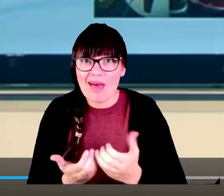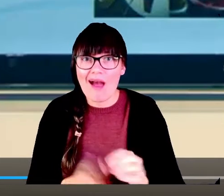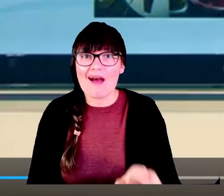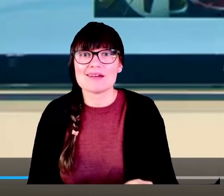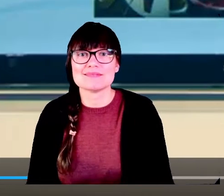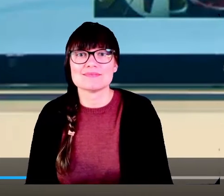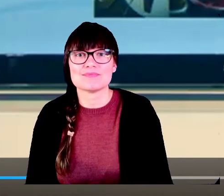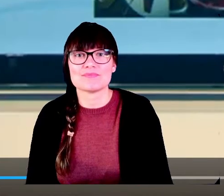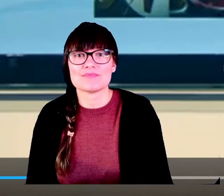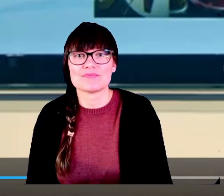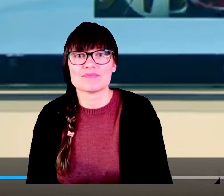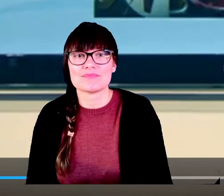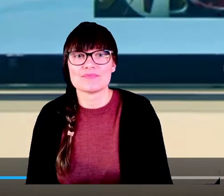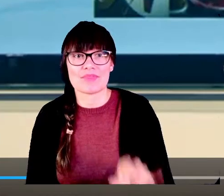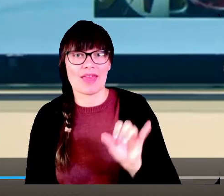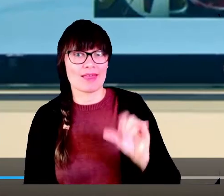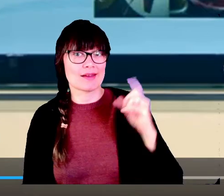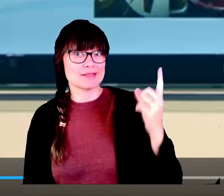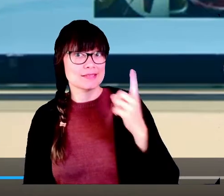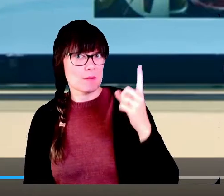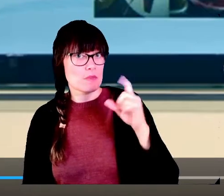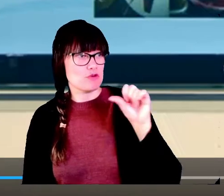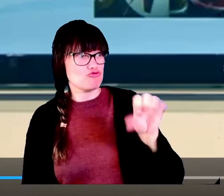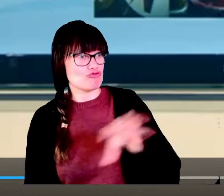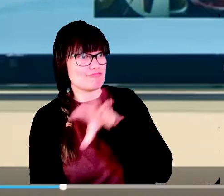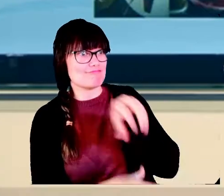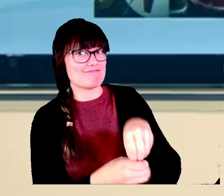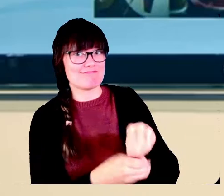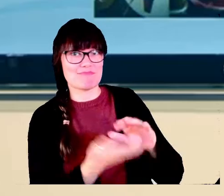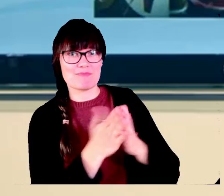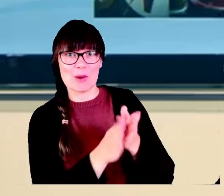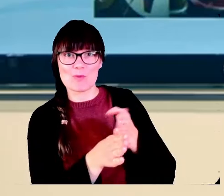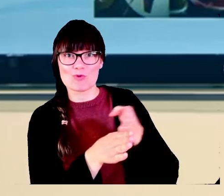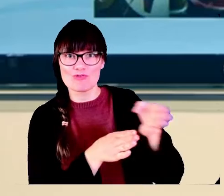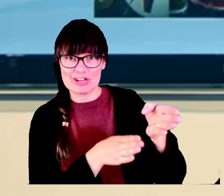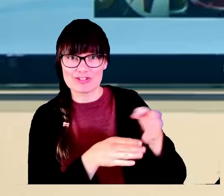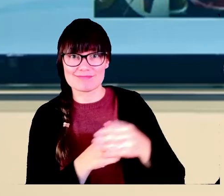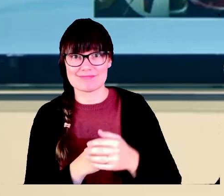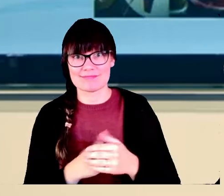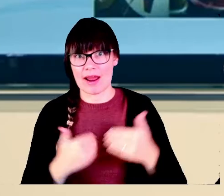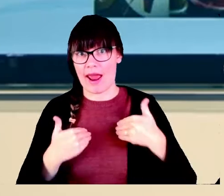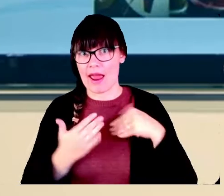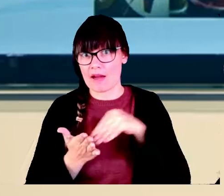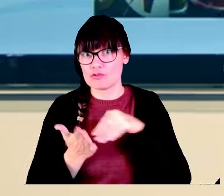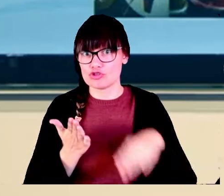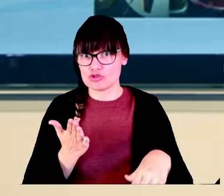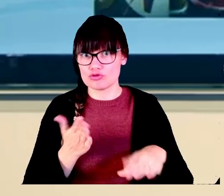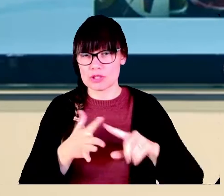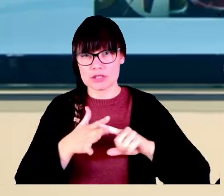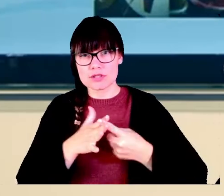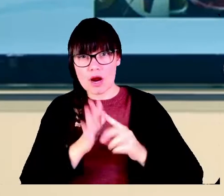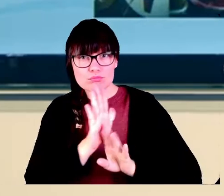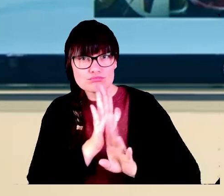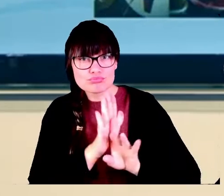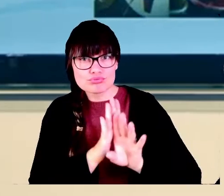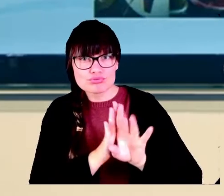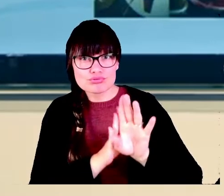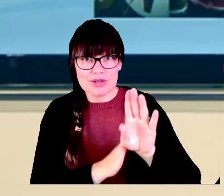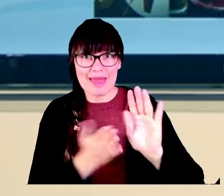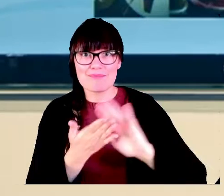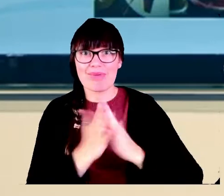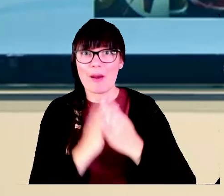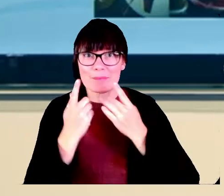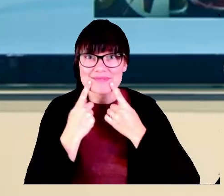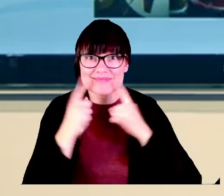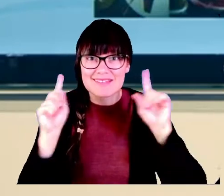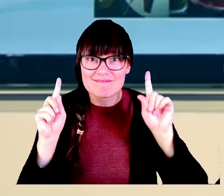like this is a career option. I have students who have done this as a career and been very successful in it. And we'll get to exactly how do you